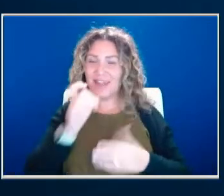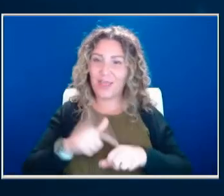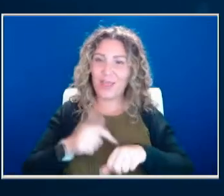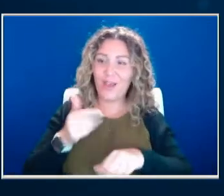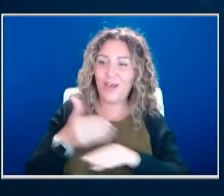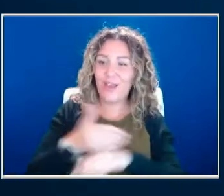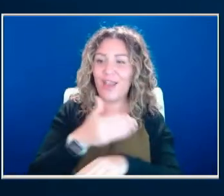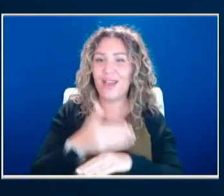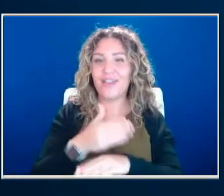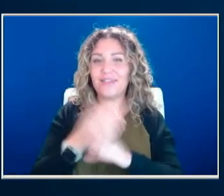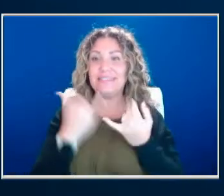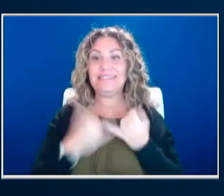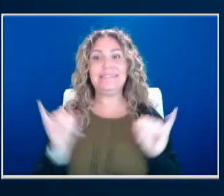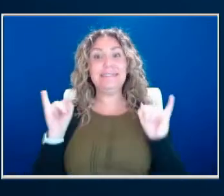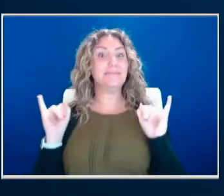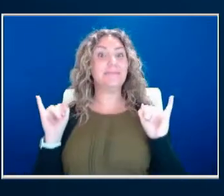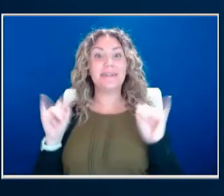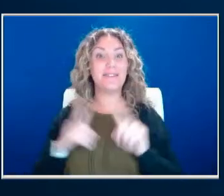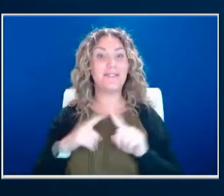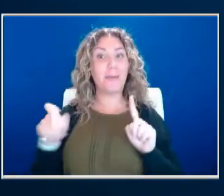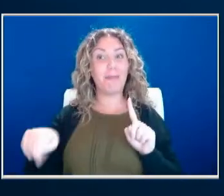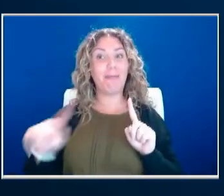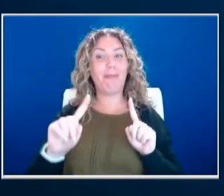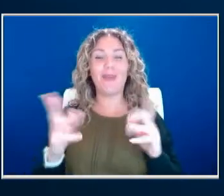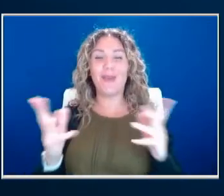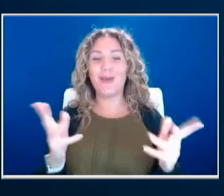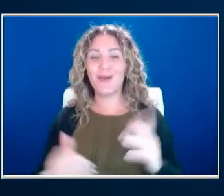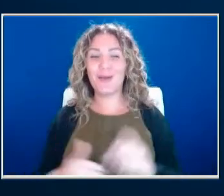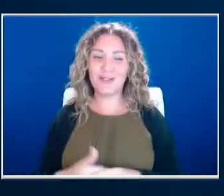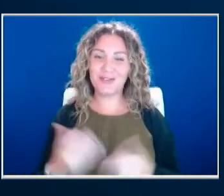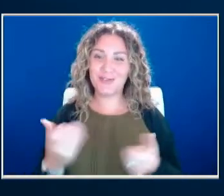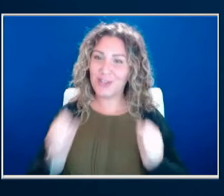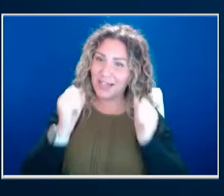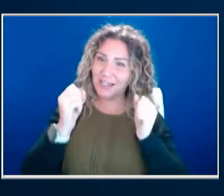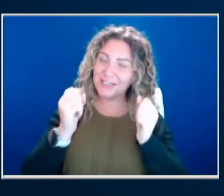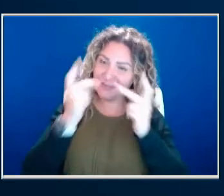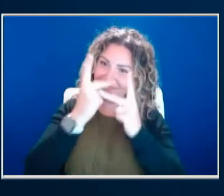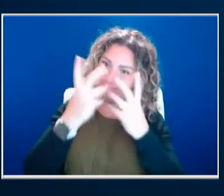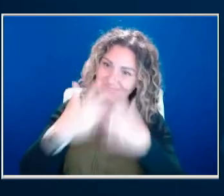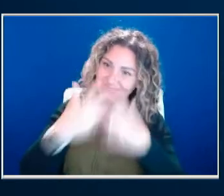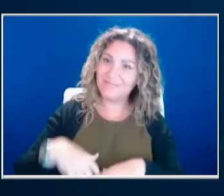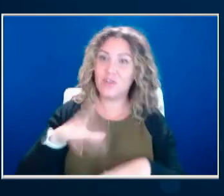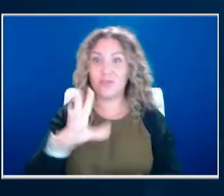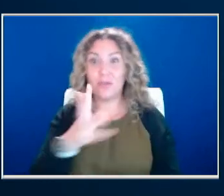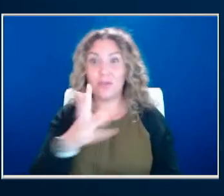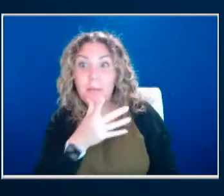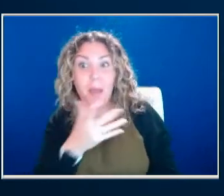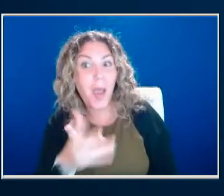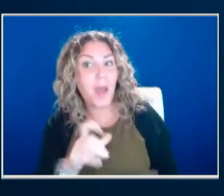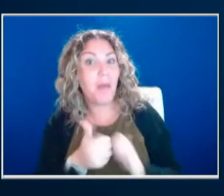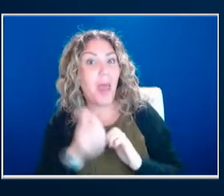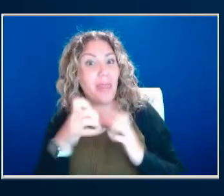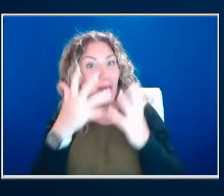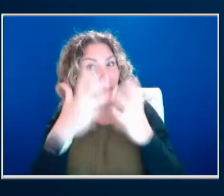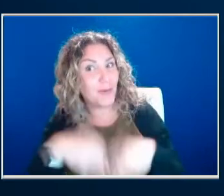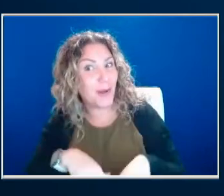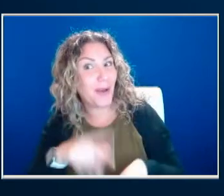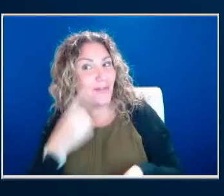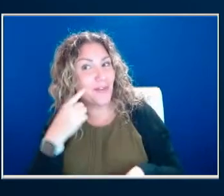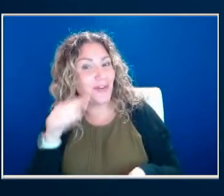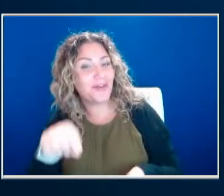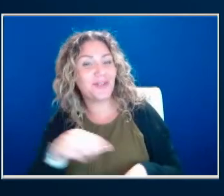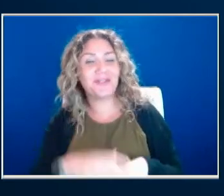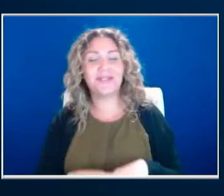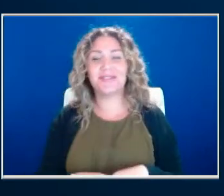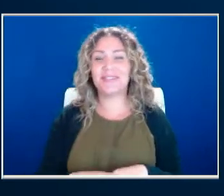become independent from you guys, trying to work through these things on his own. You're the mom. How did that work out for you? And, how are